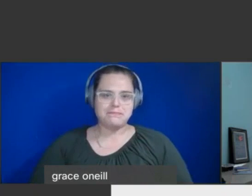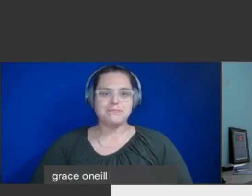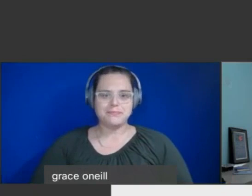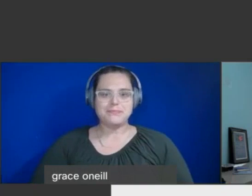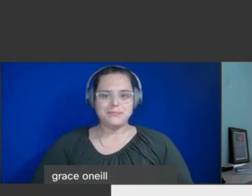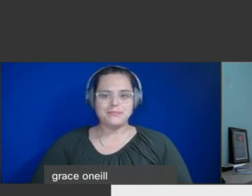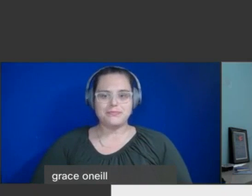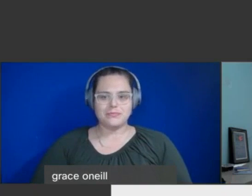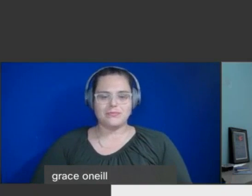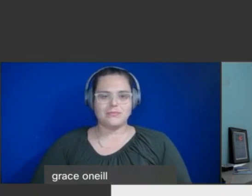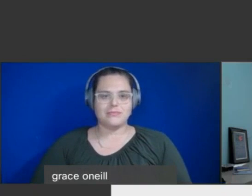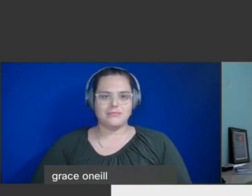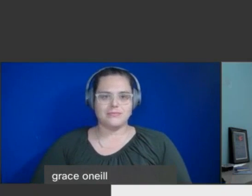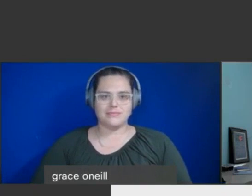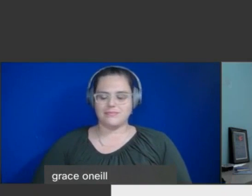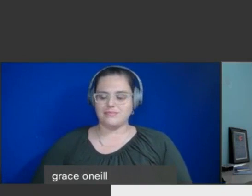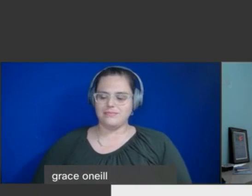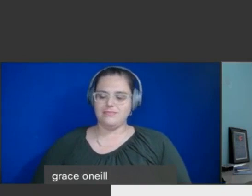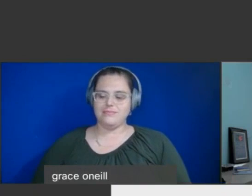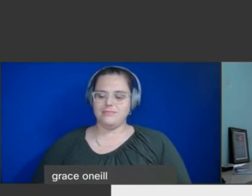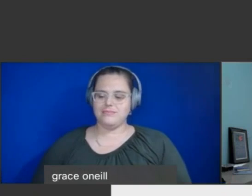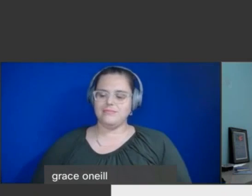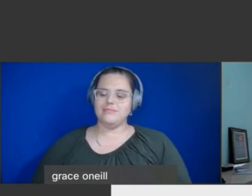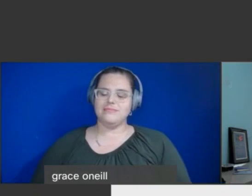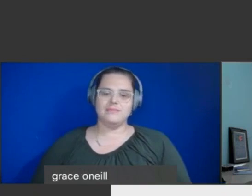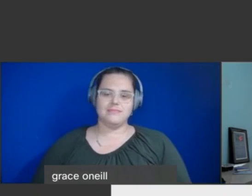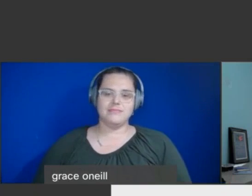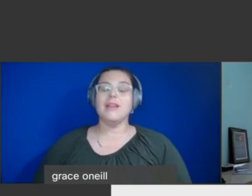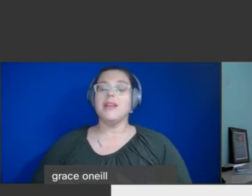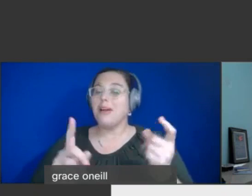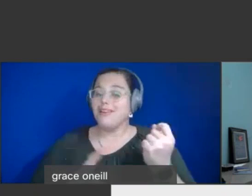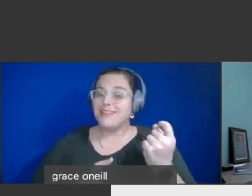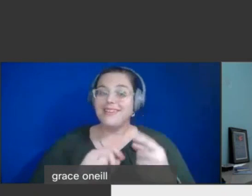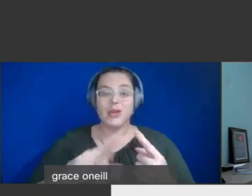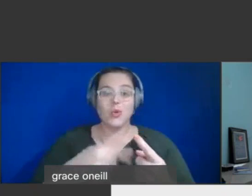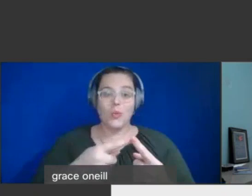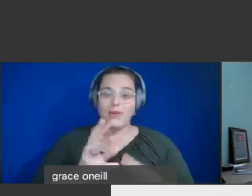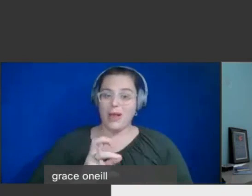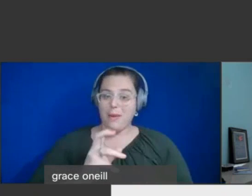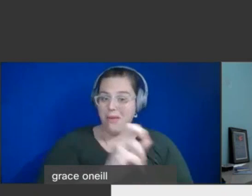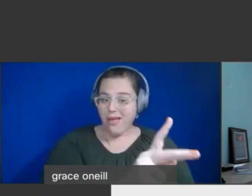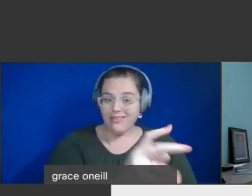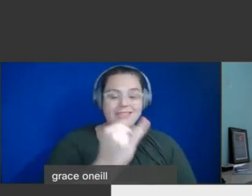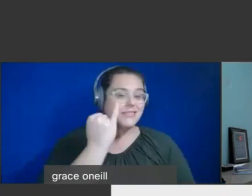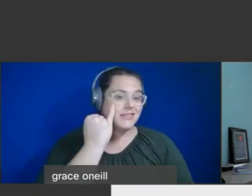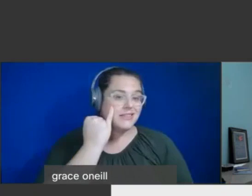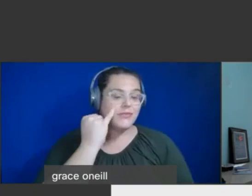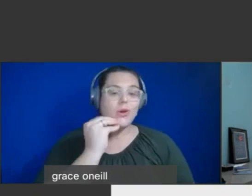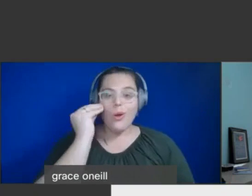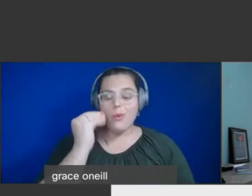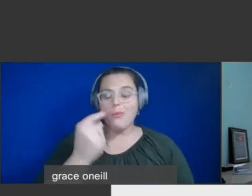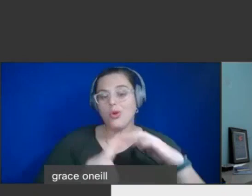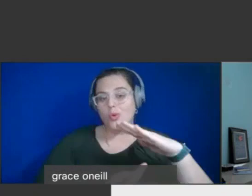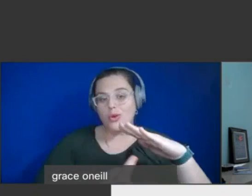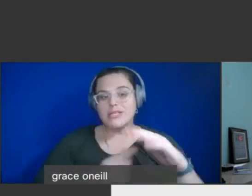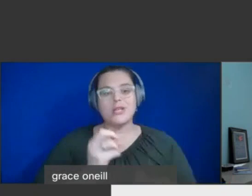And however, when they do return, we still, if a home is quarantined or a person